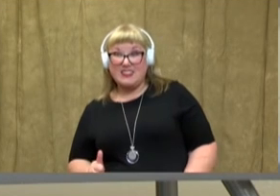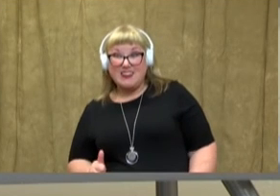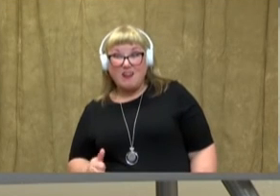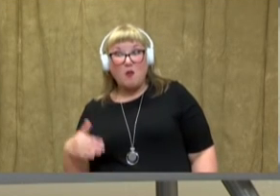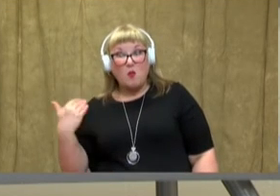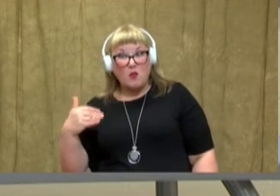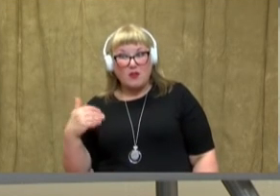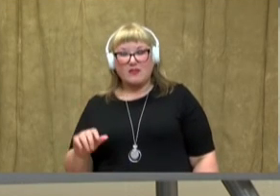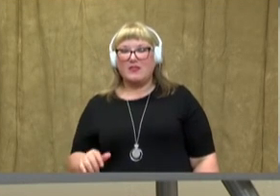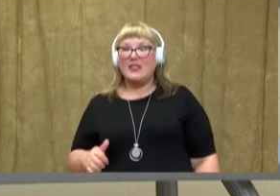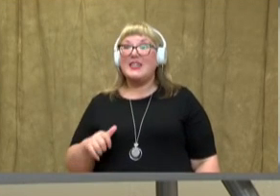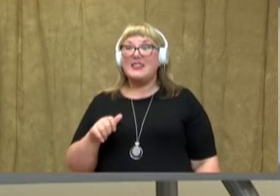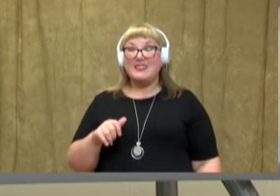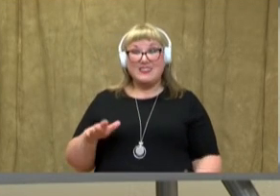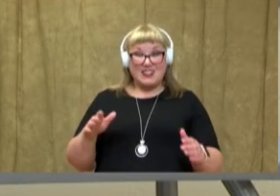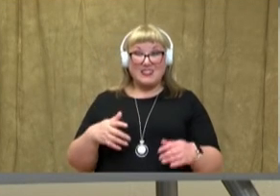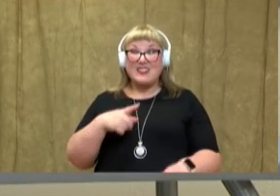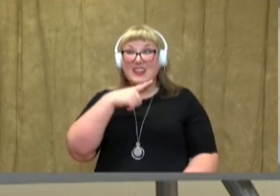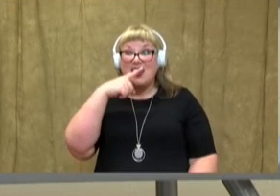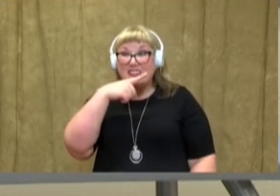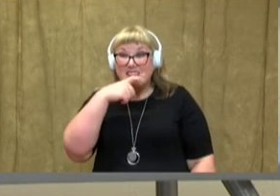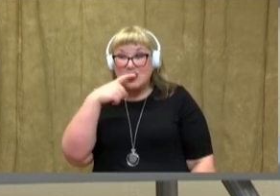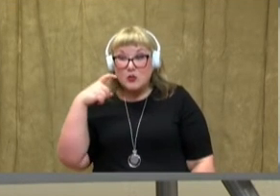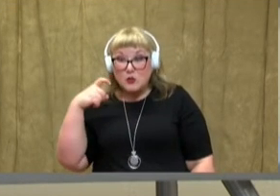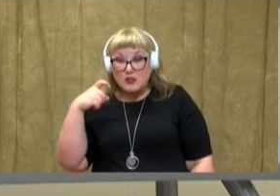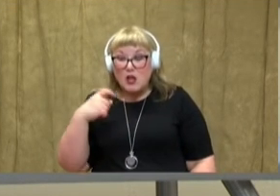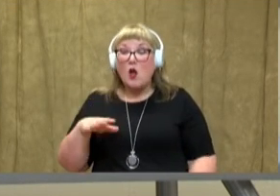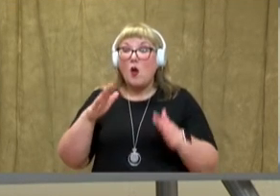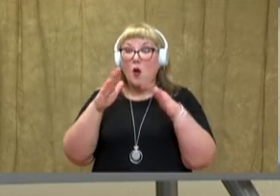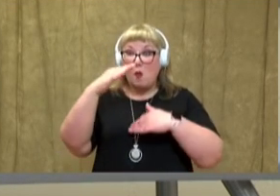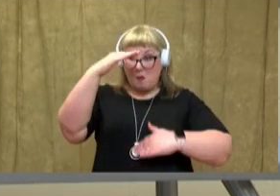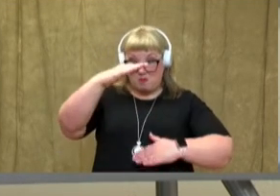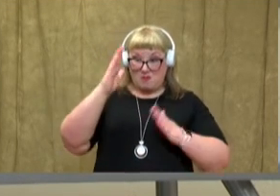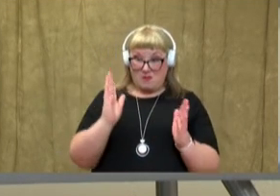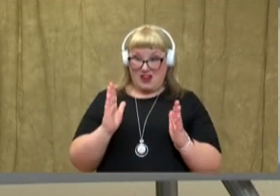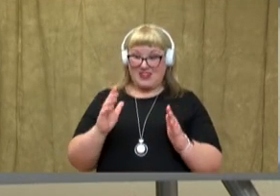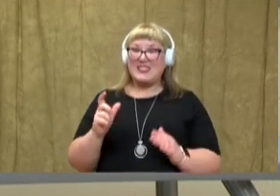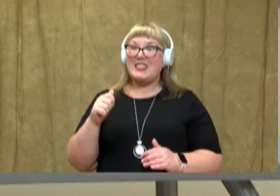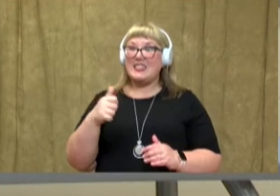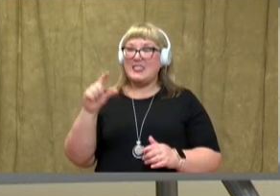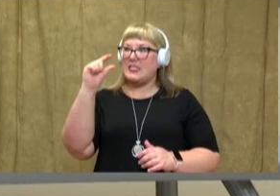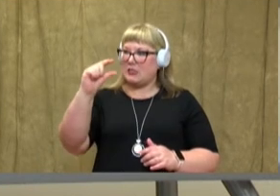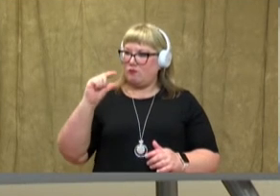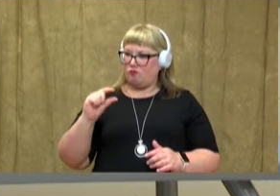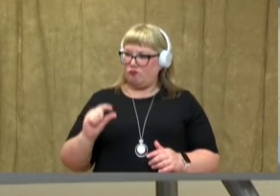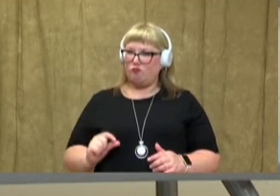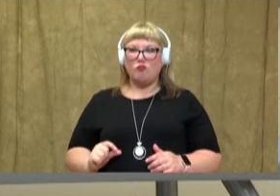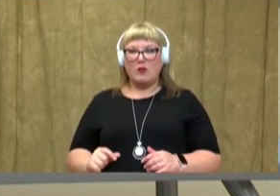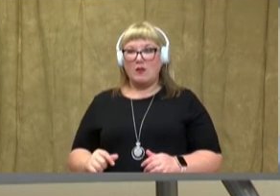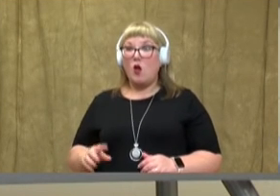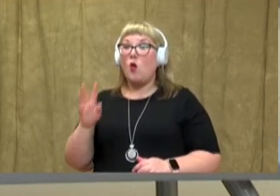1, 2, 3, 4, 5, 6, 7, 8, 9, 10. The cereal box is 10 cubes tall. And the water bottle is